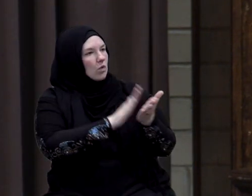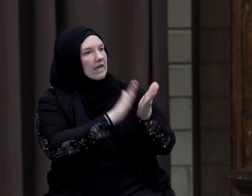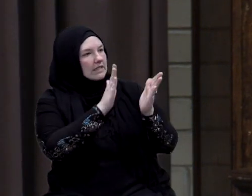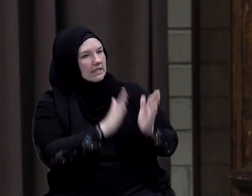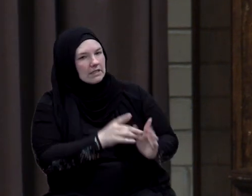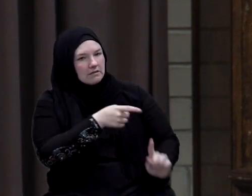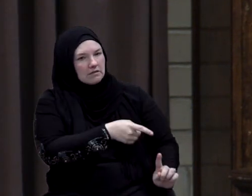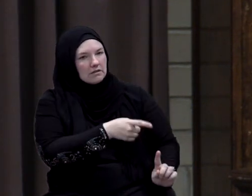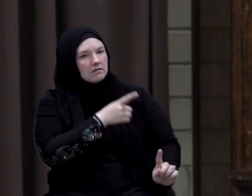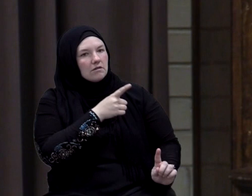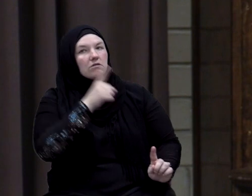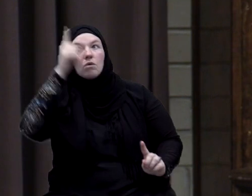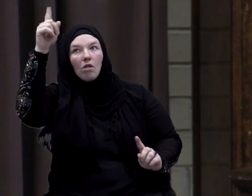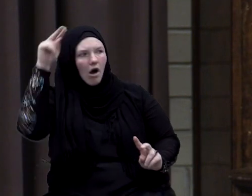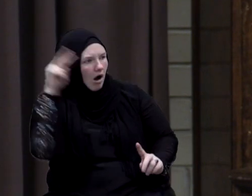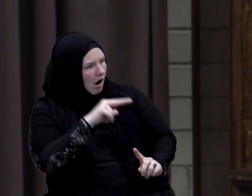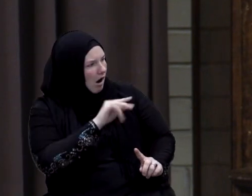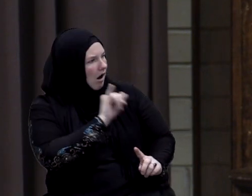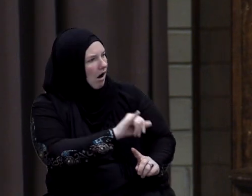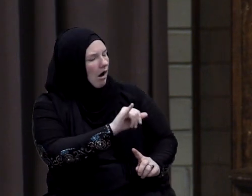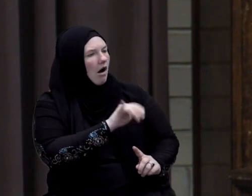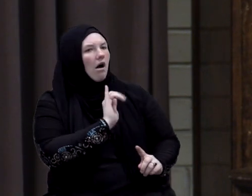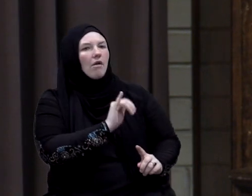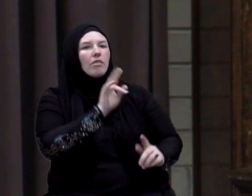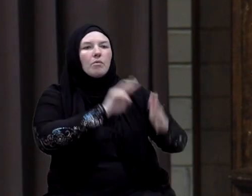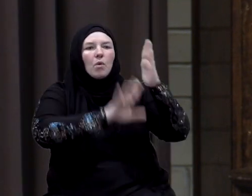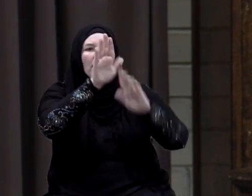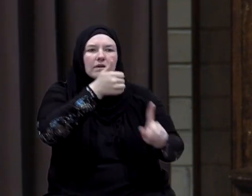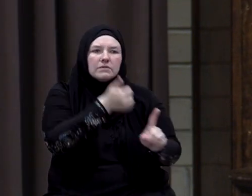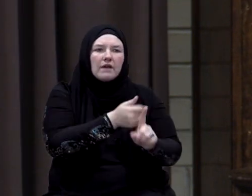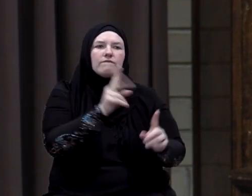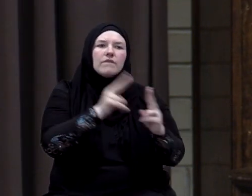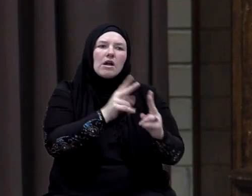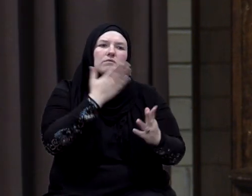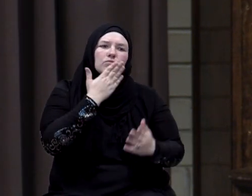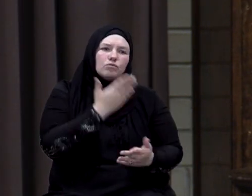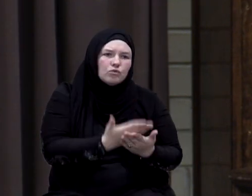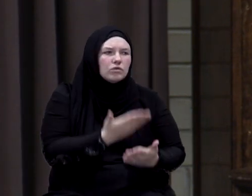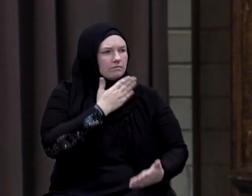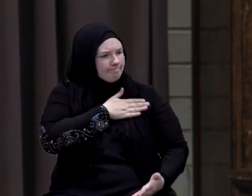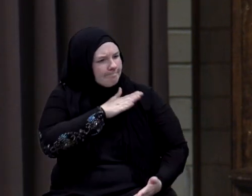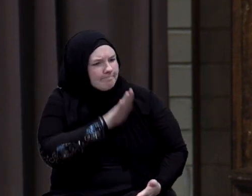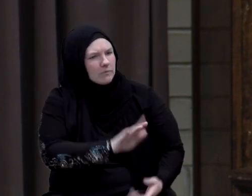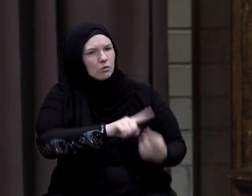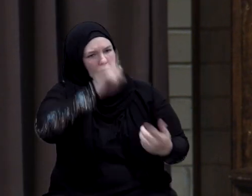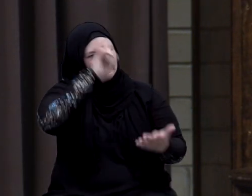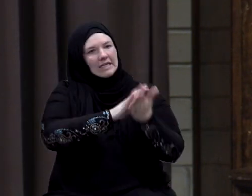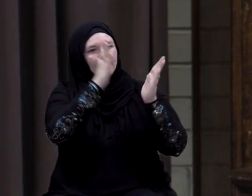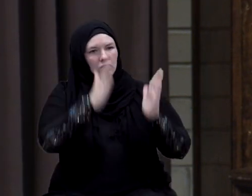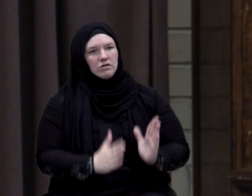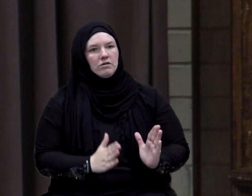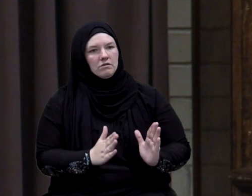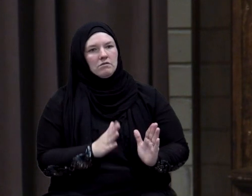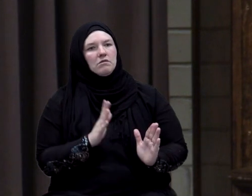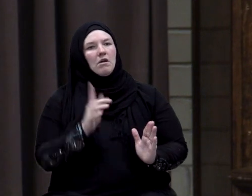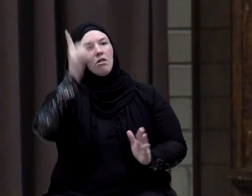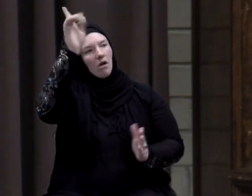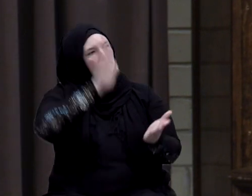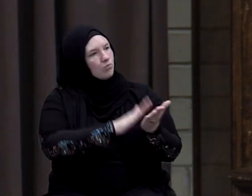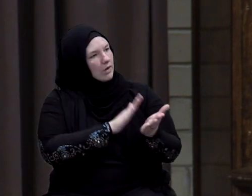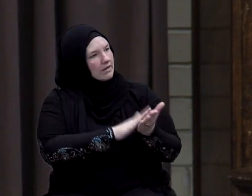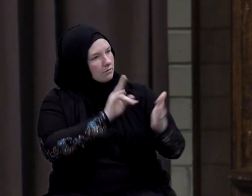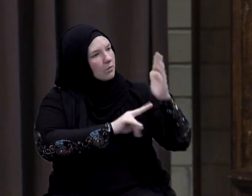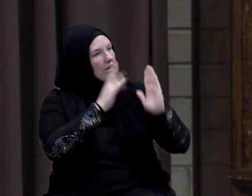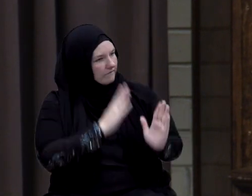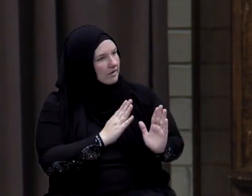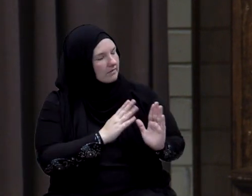for being sallallahu alaihi wasallam, for being merciful and kind to the believers, right? And Allah